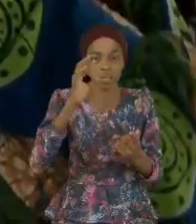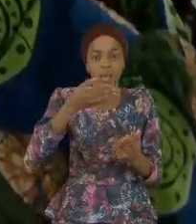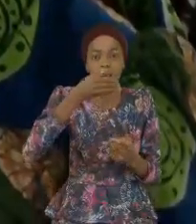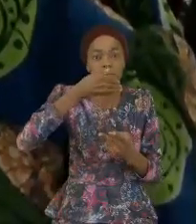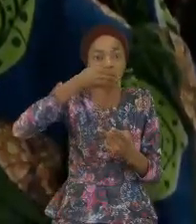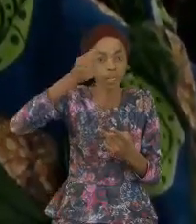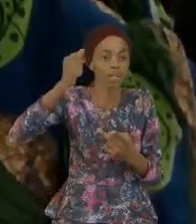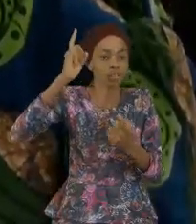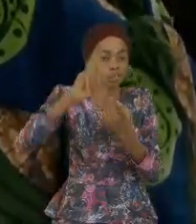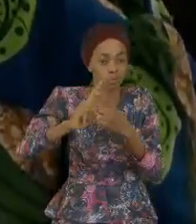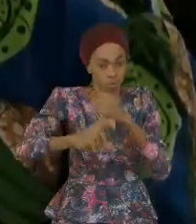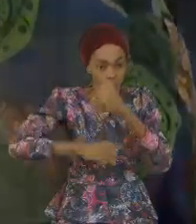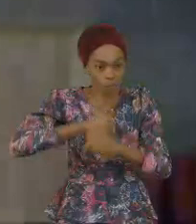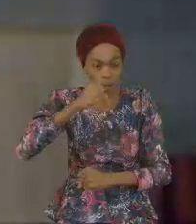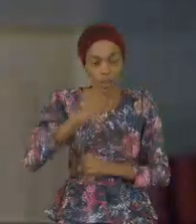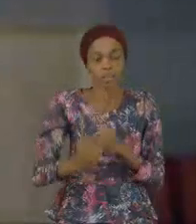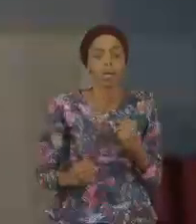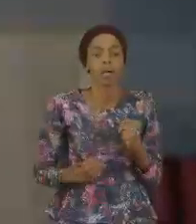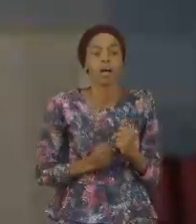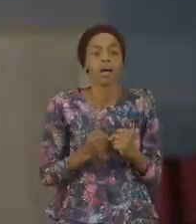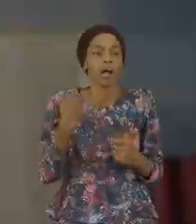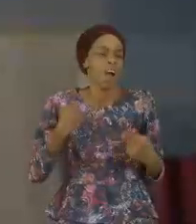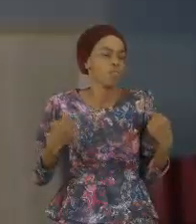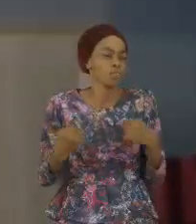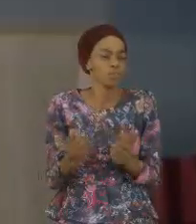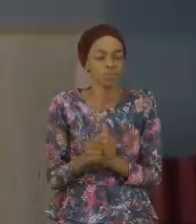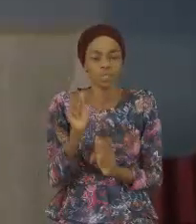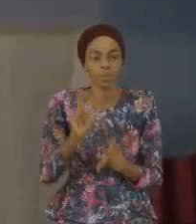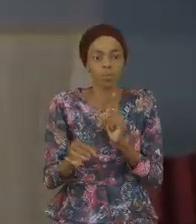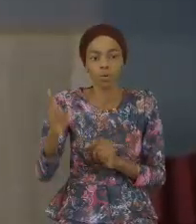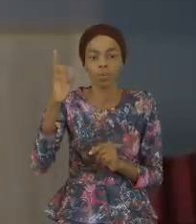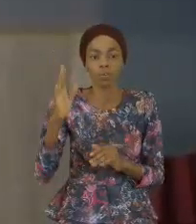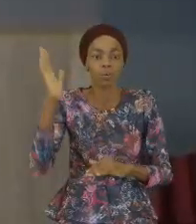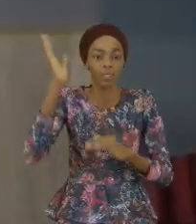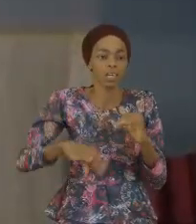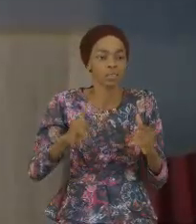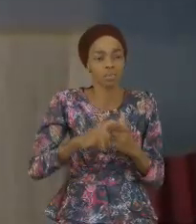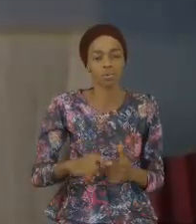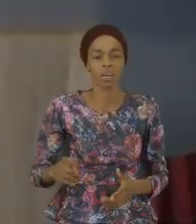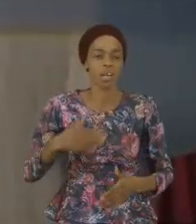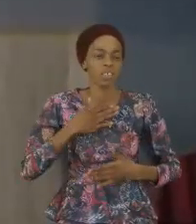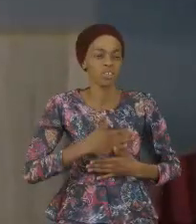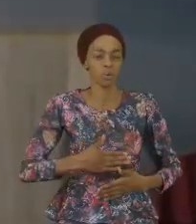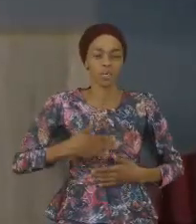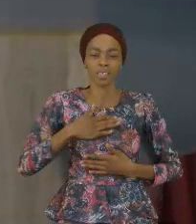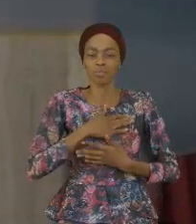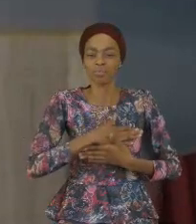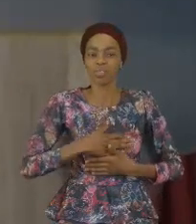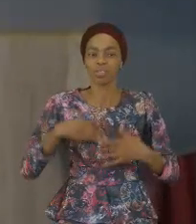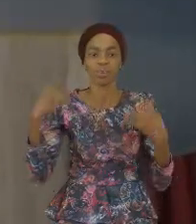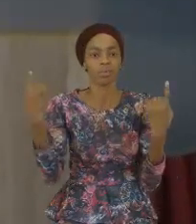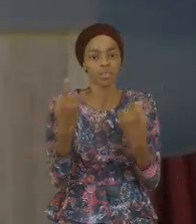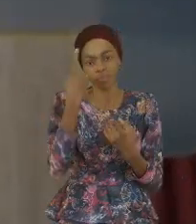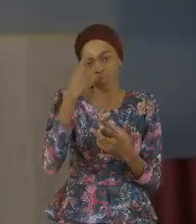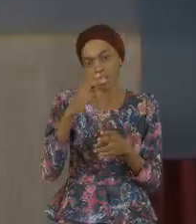affliction with the people of God than to enjoy the pleasures of sin for a